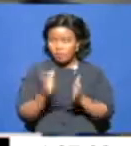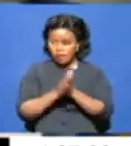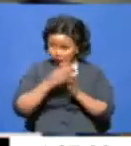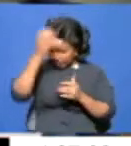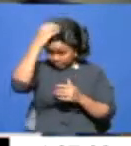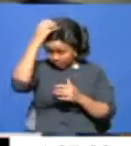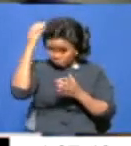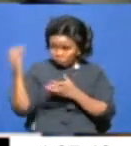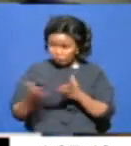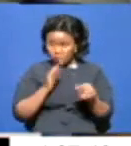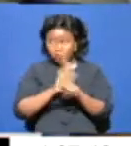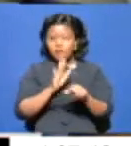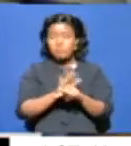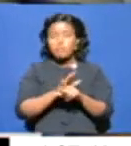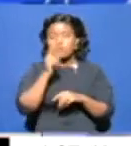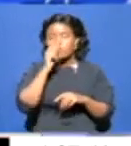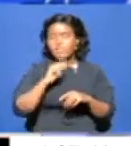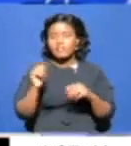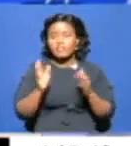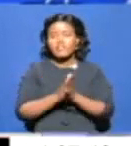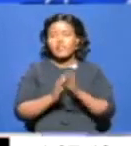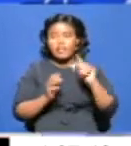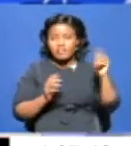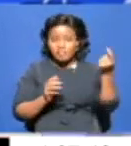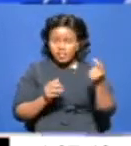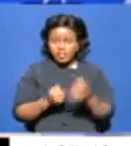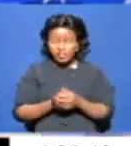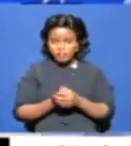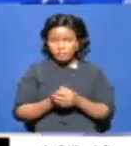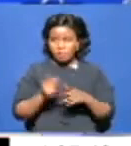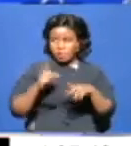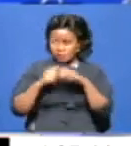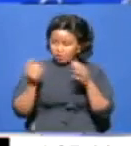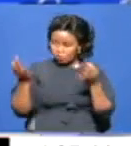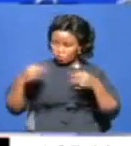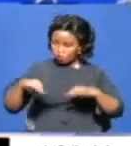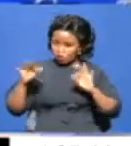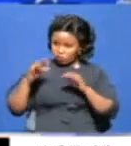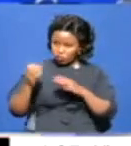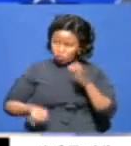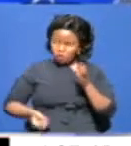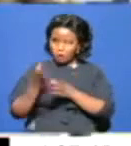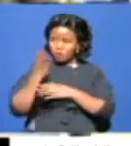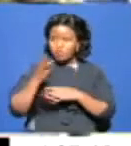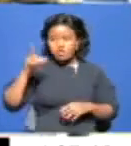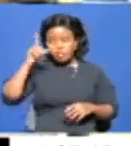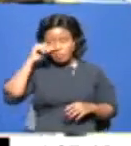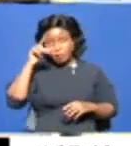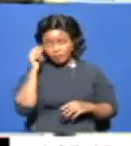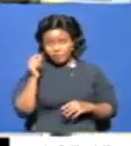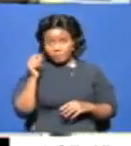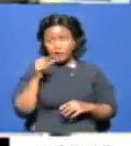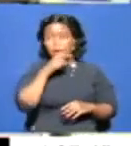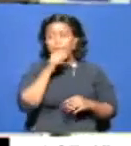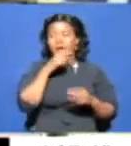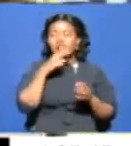Kenya. Speaking during the official launch of the Association of Maritime Practitioners of Kenya in Mombasa, Mwathethe said there was a need